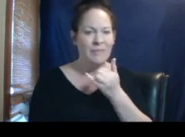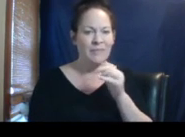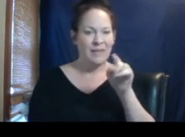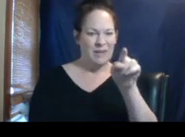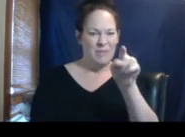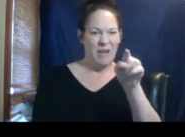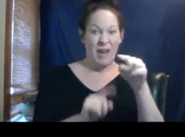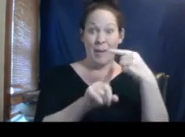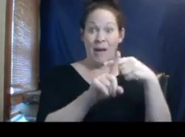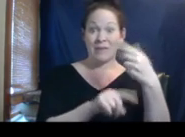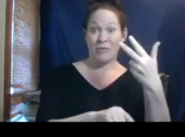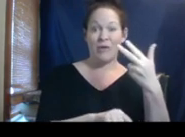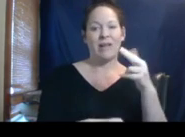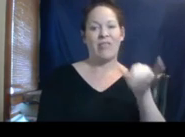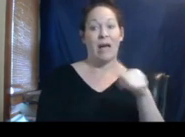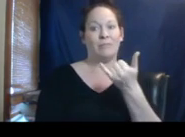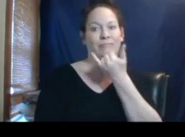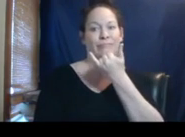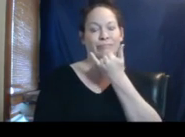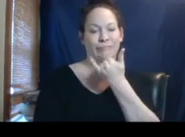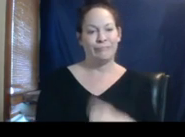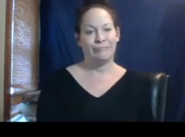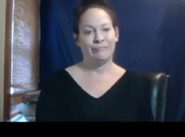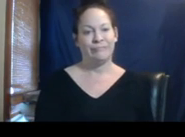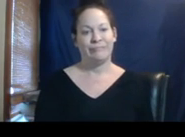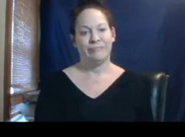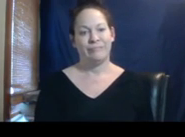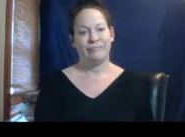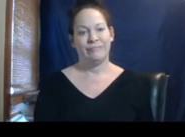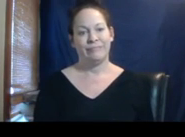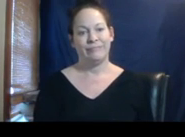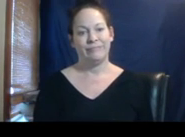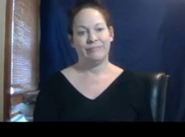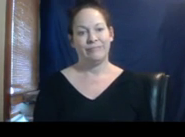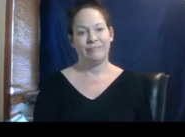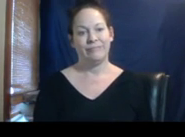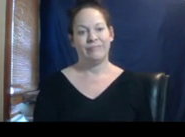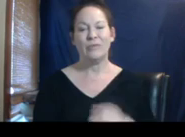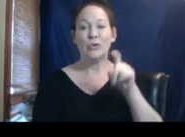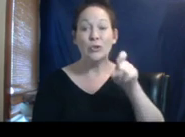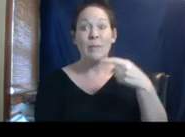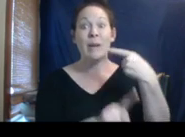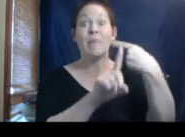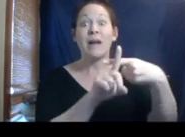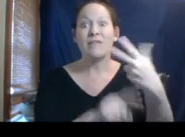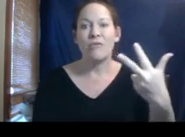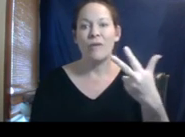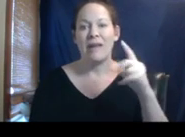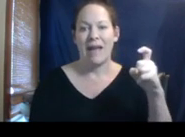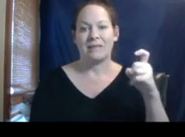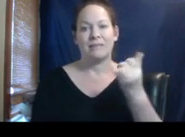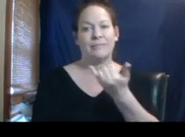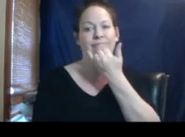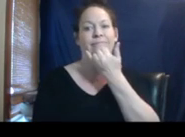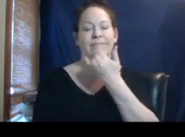here. When I multiplied negative x cubed times negative 3, it should have become a positive 3x. Instead of